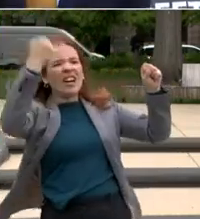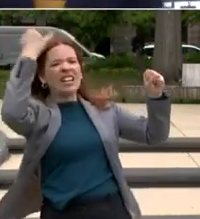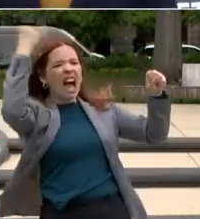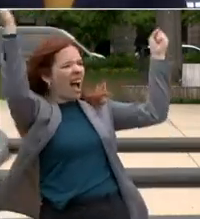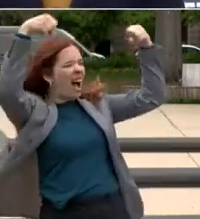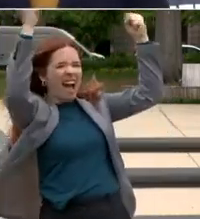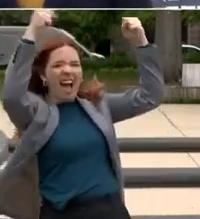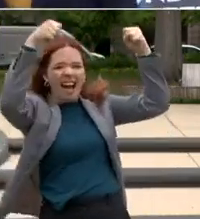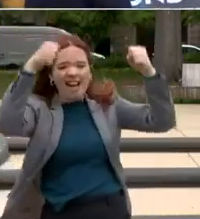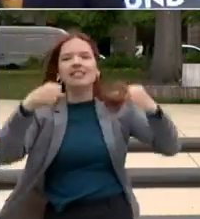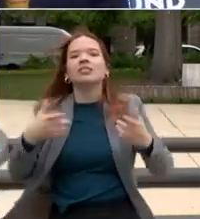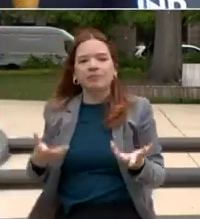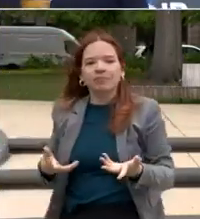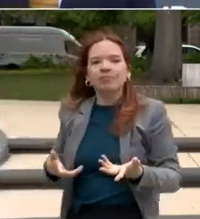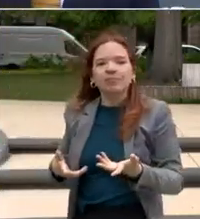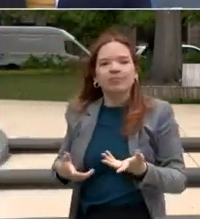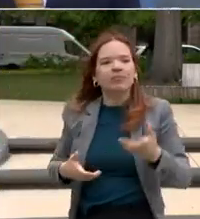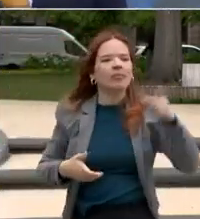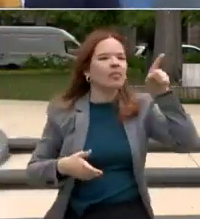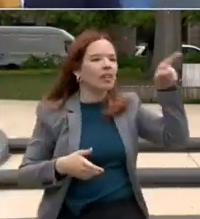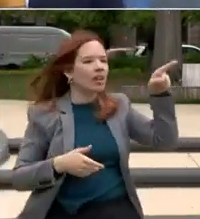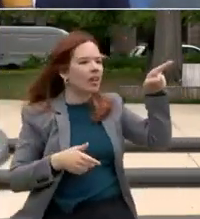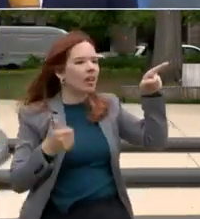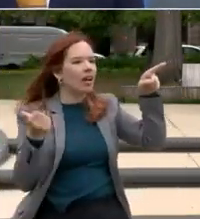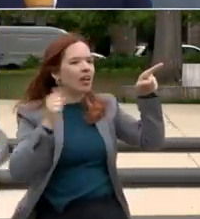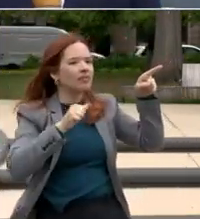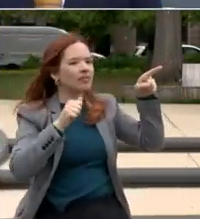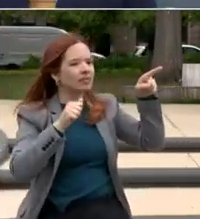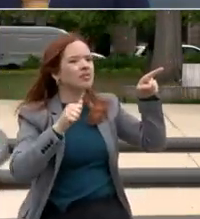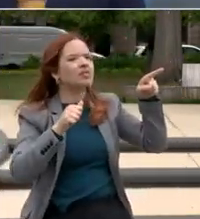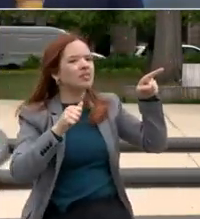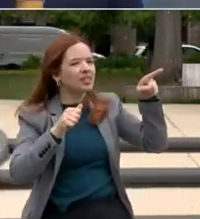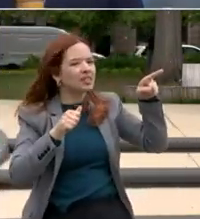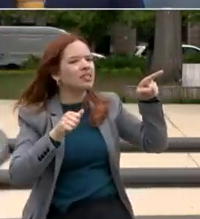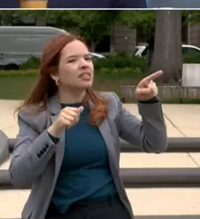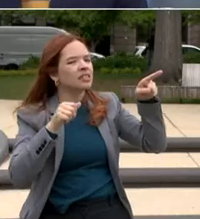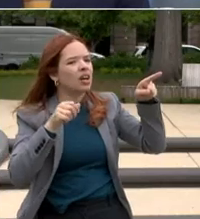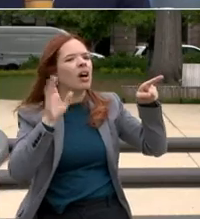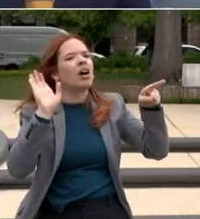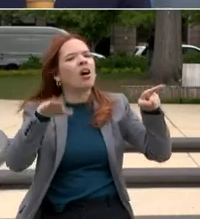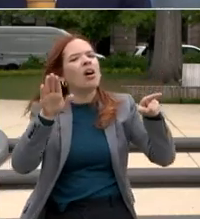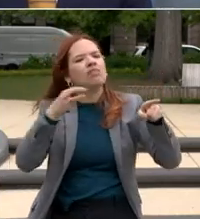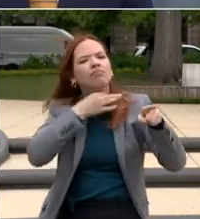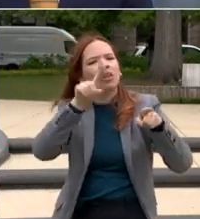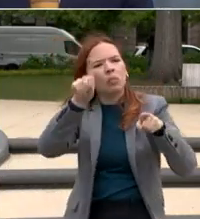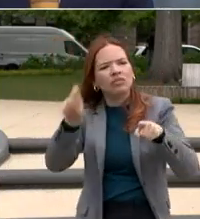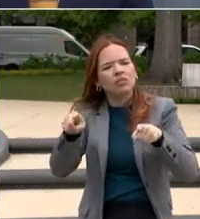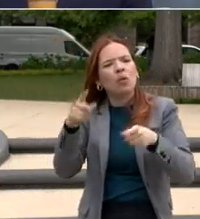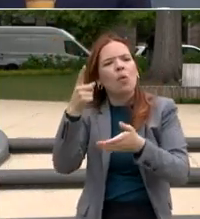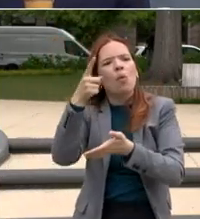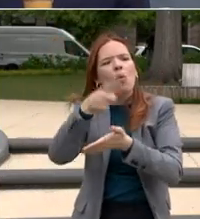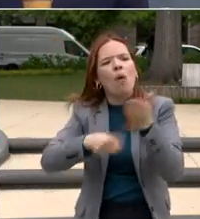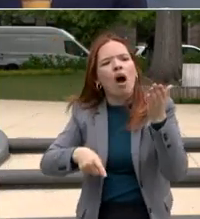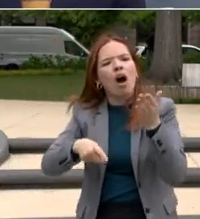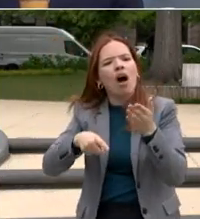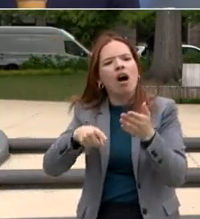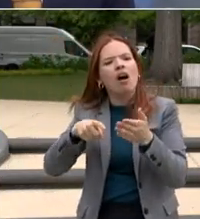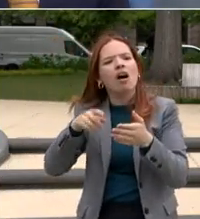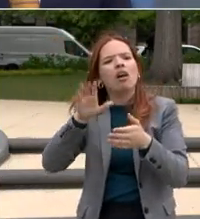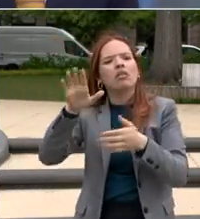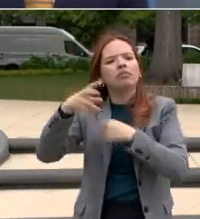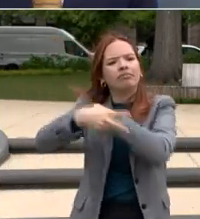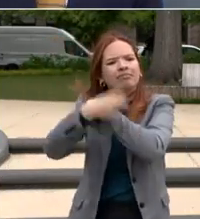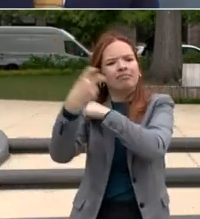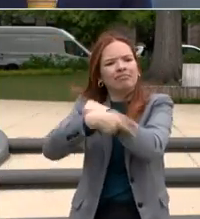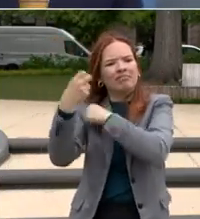Annalisa with DC News Now here, Mayor. What is the plan in terms of staying on the transportation beat for carjackings? It's 2 times the amount